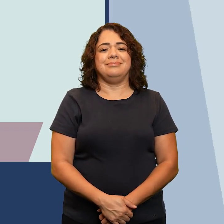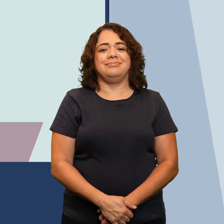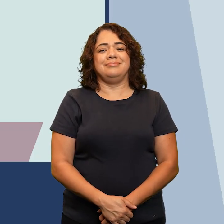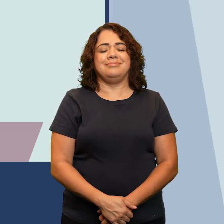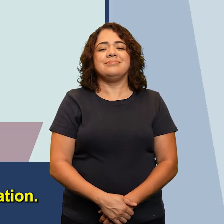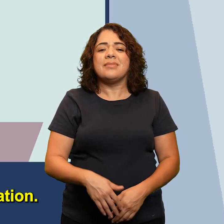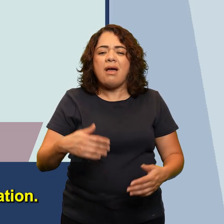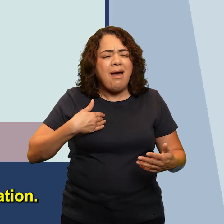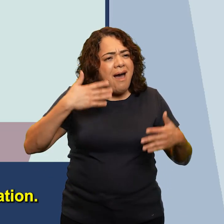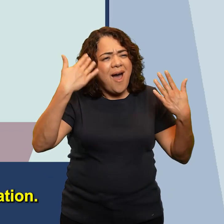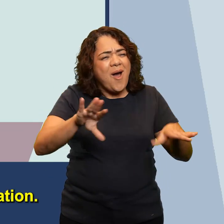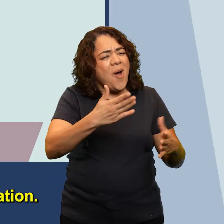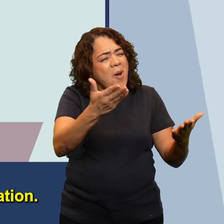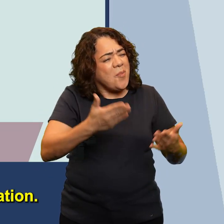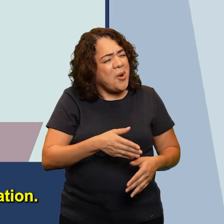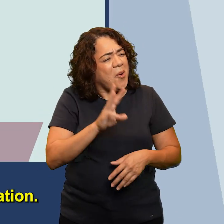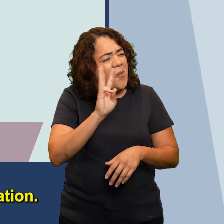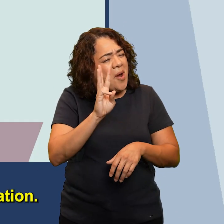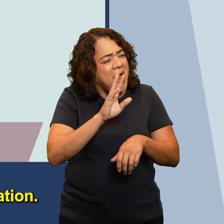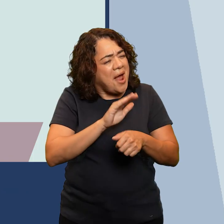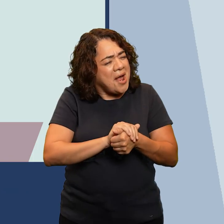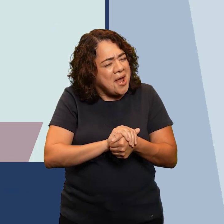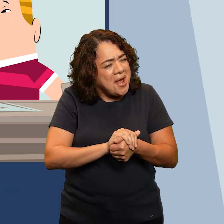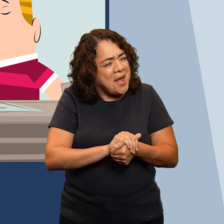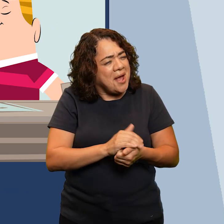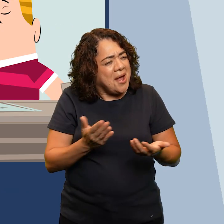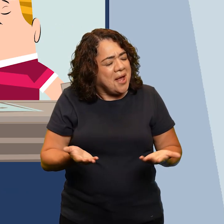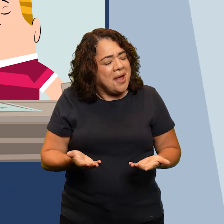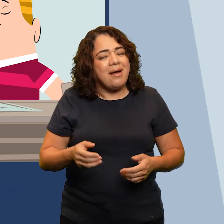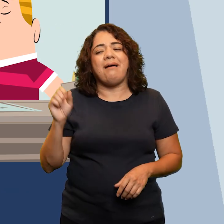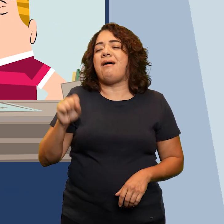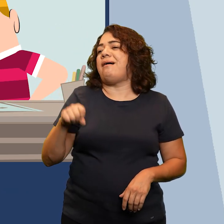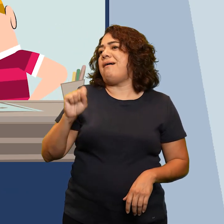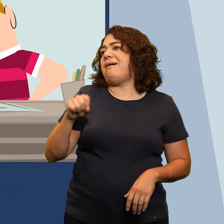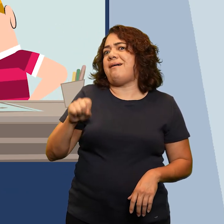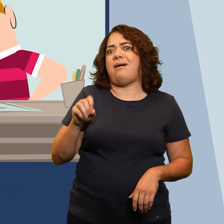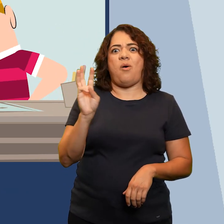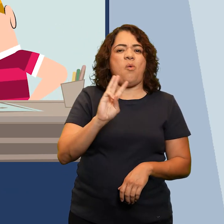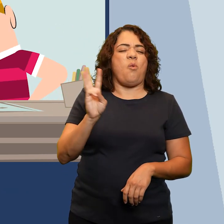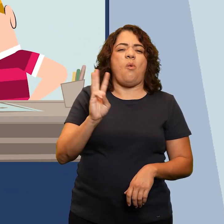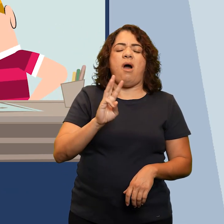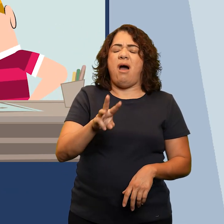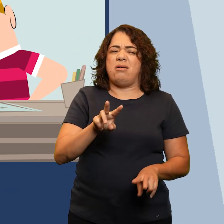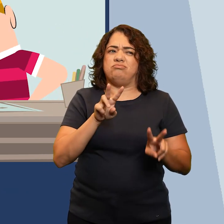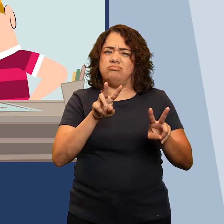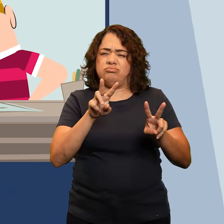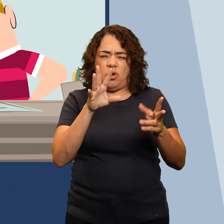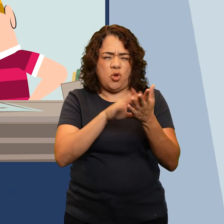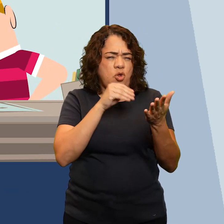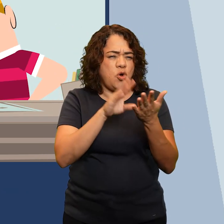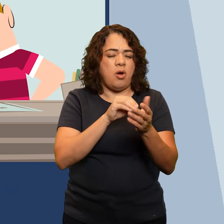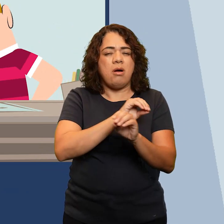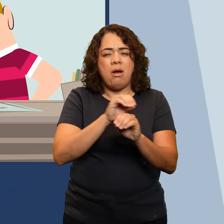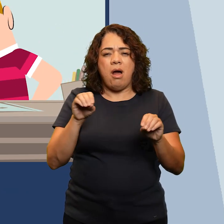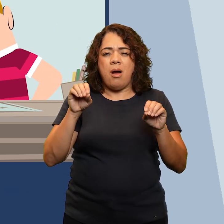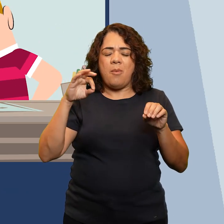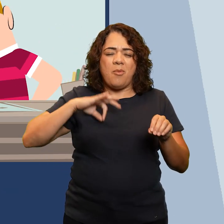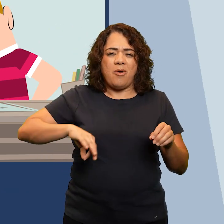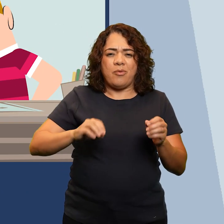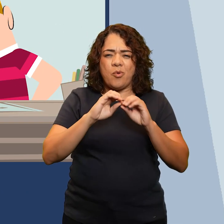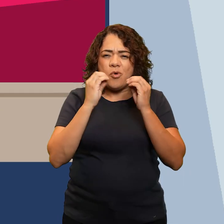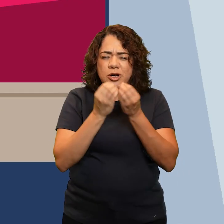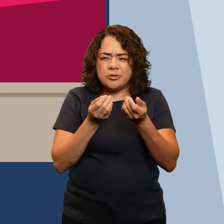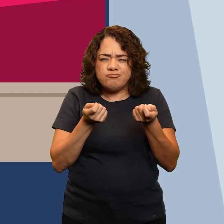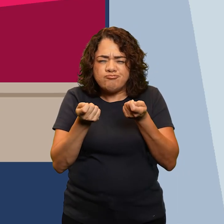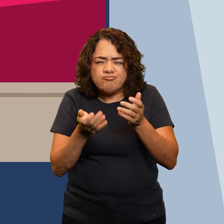Hey, I didn't know you brought Wax to the orientation. Oh yes, he's very interested in 501c3